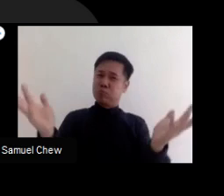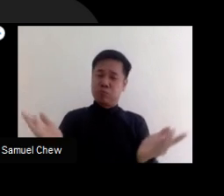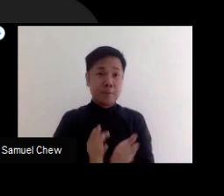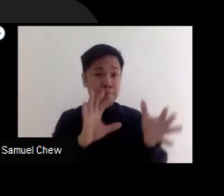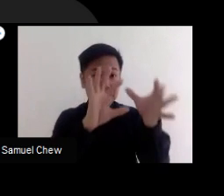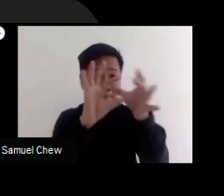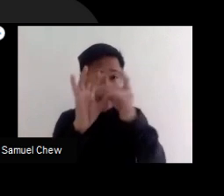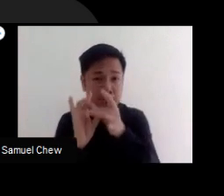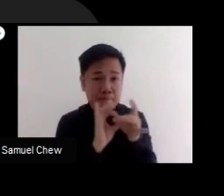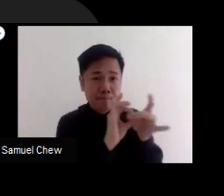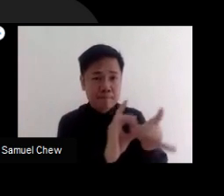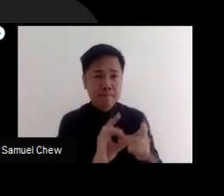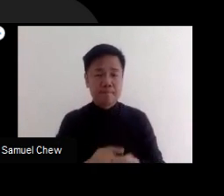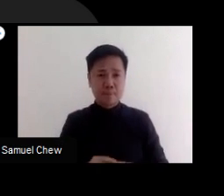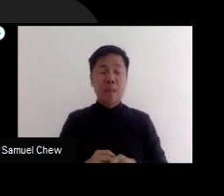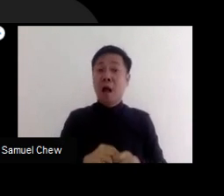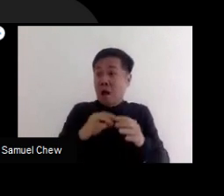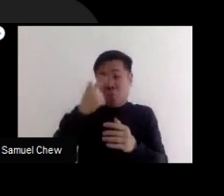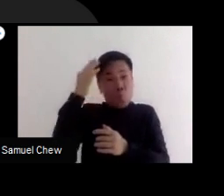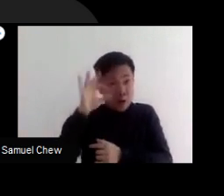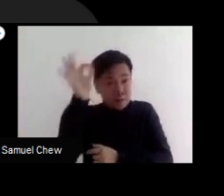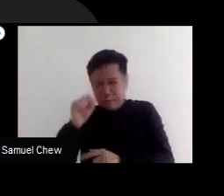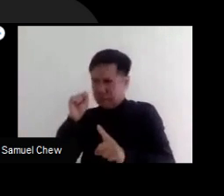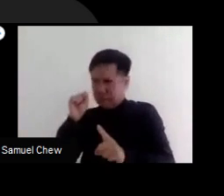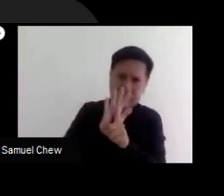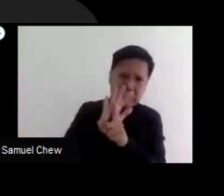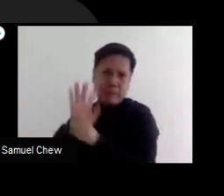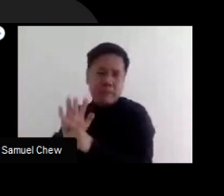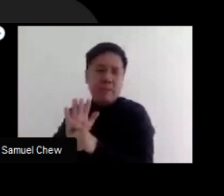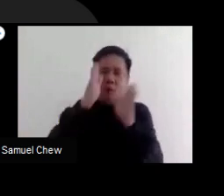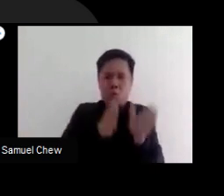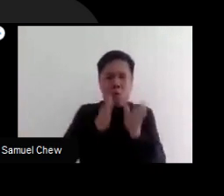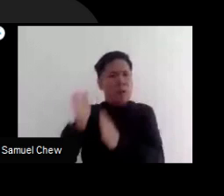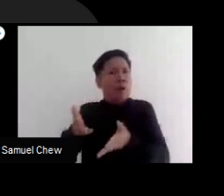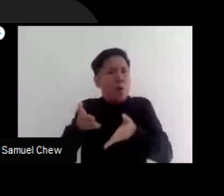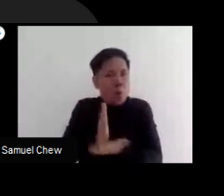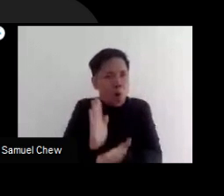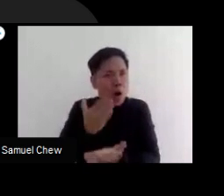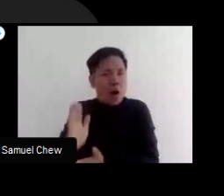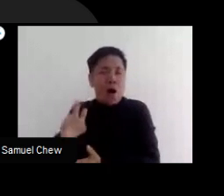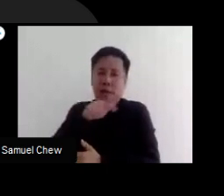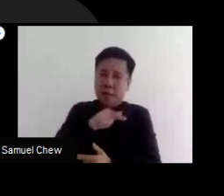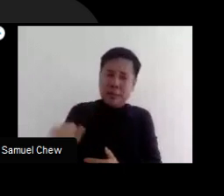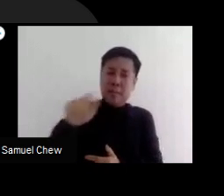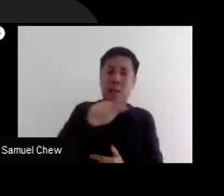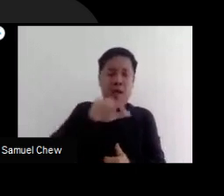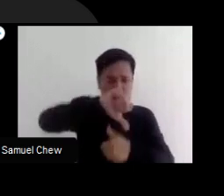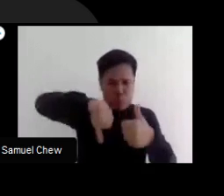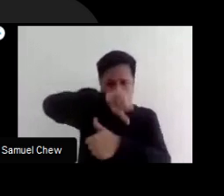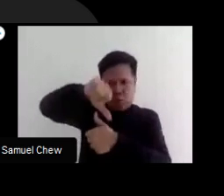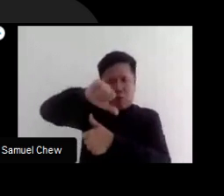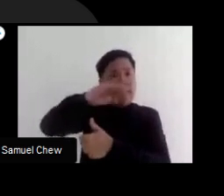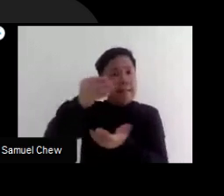human rights as they impede the full realization of social and economic development and hinder